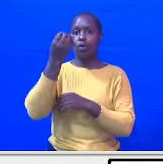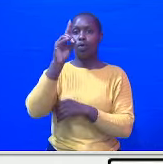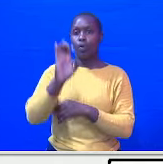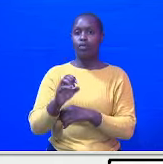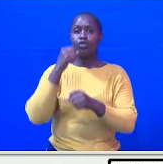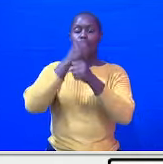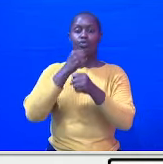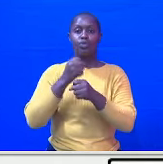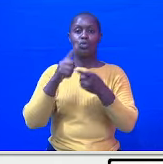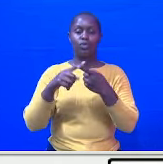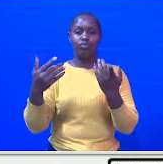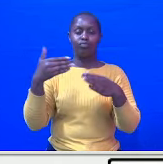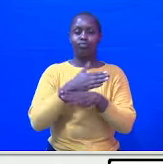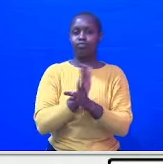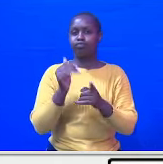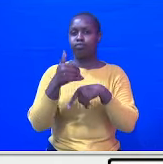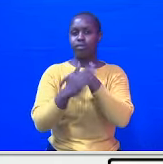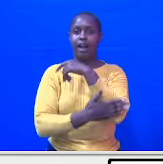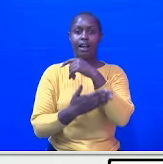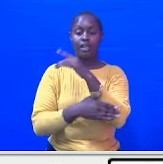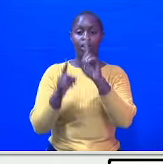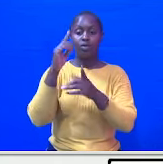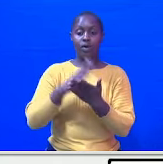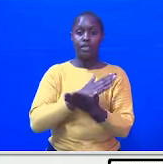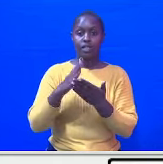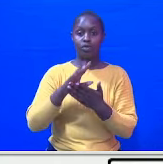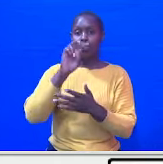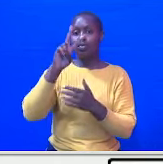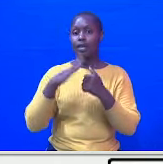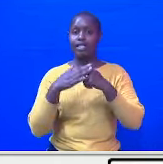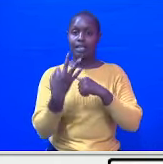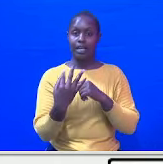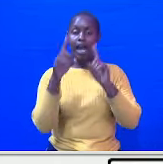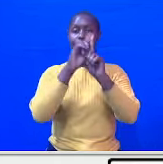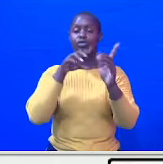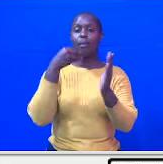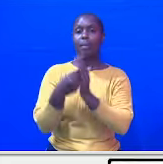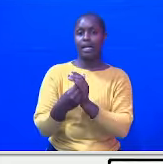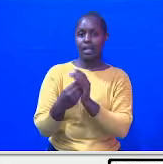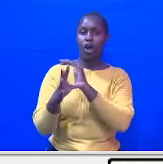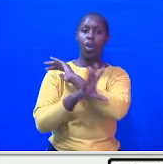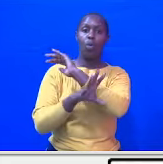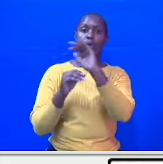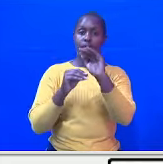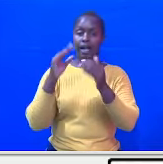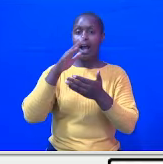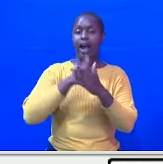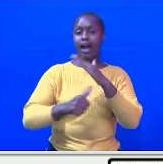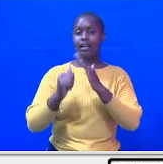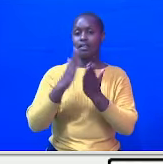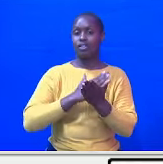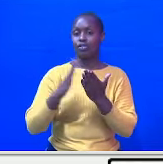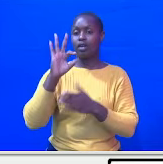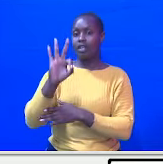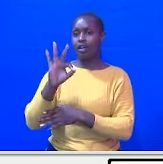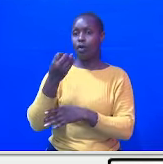felony under section 393, and money laundering under section 3, 4 and 7 of the Proceeds